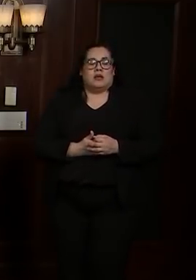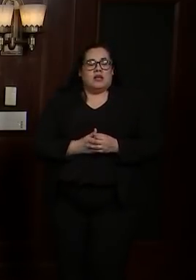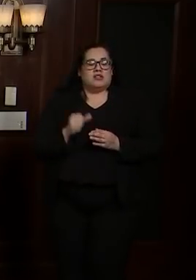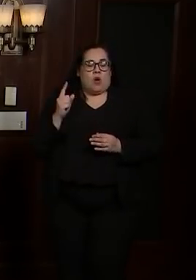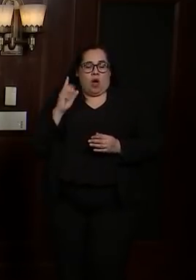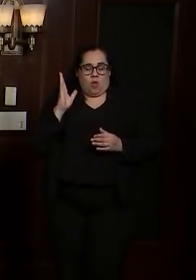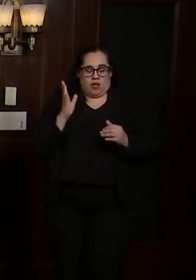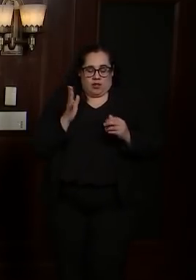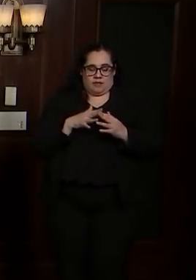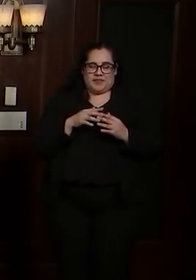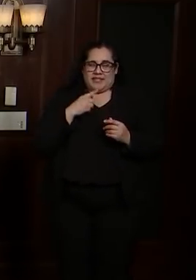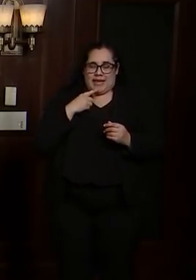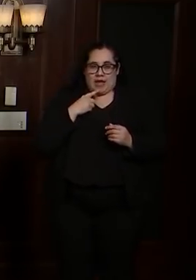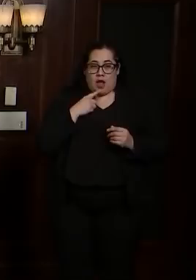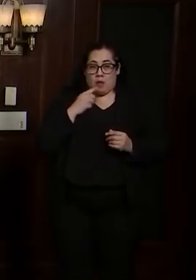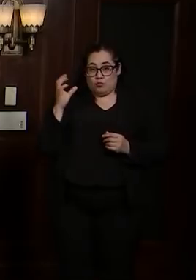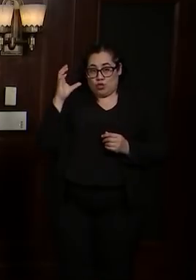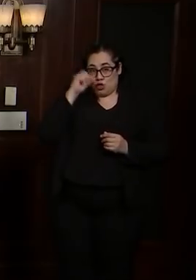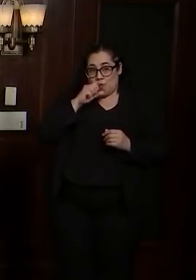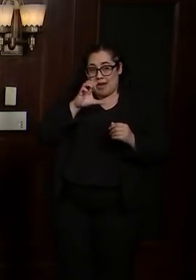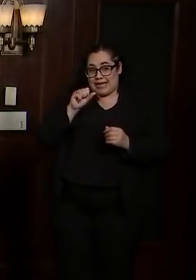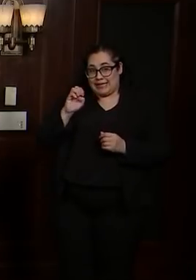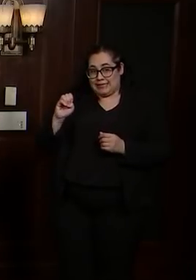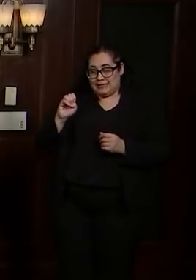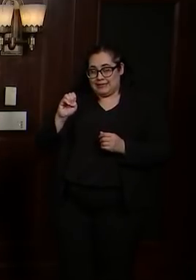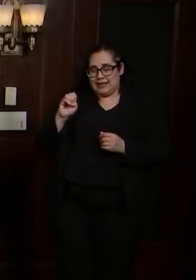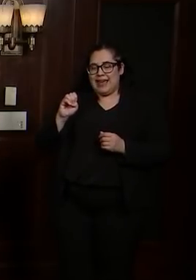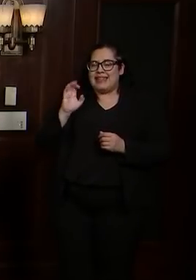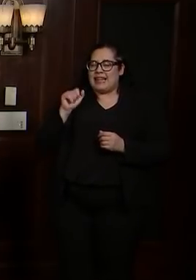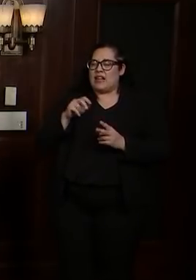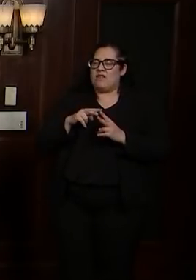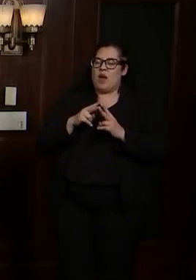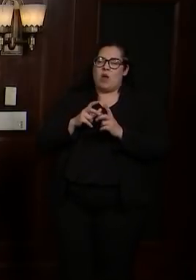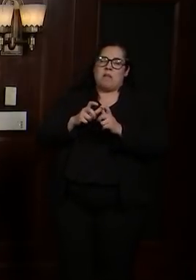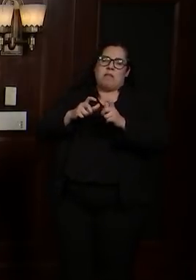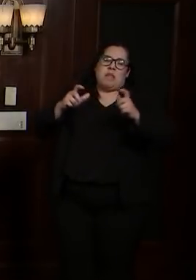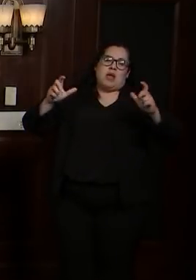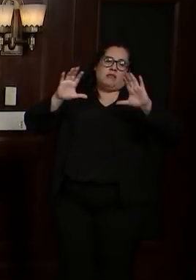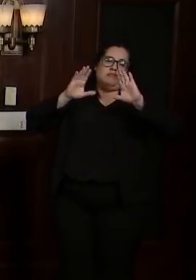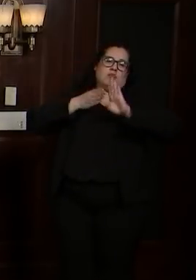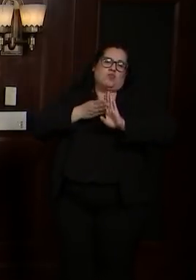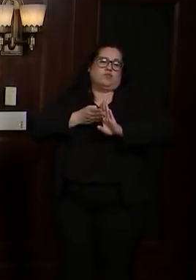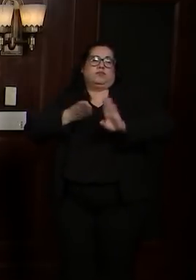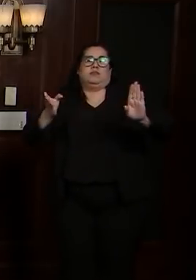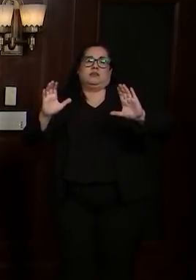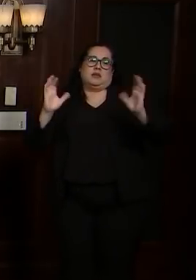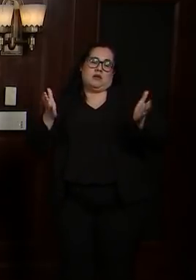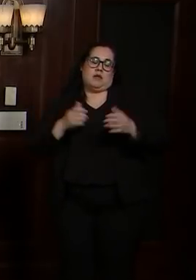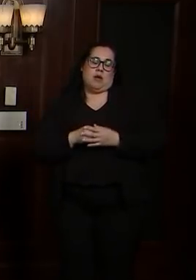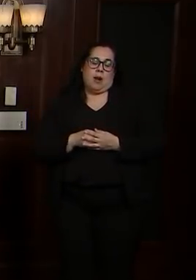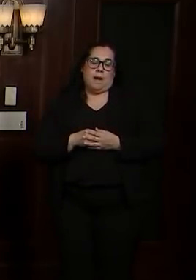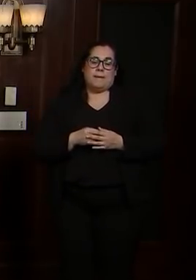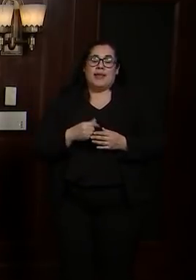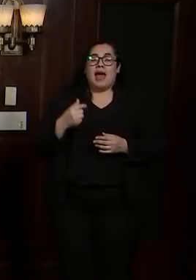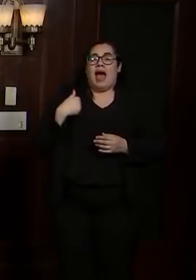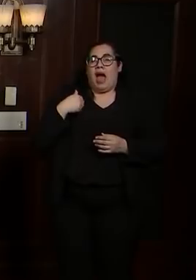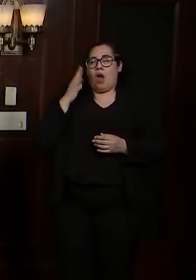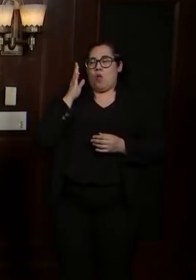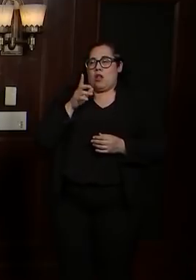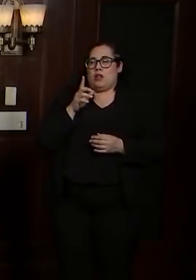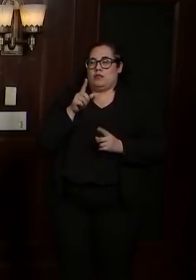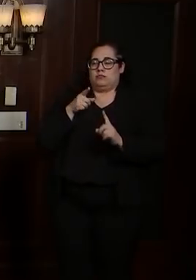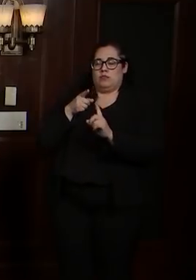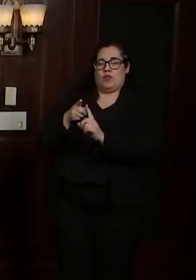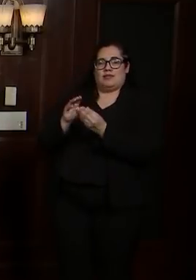let me just say that presumed cases is a very big category. And I'm going to point